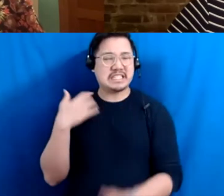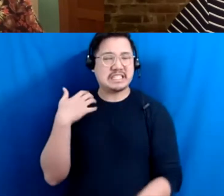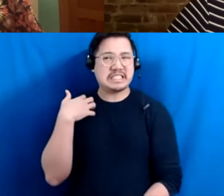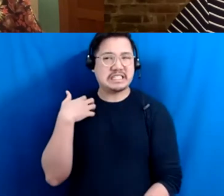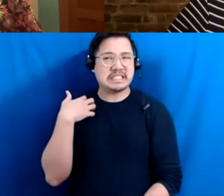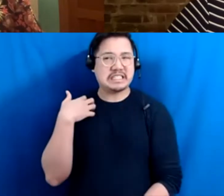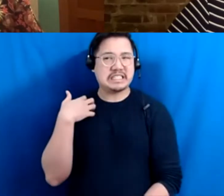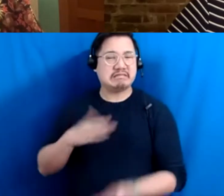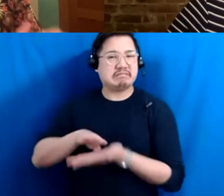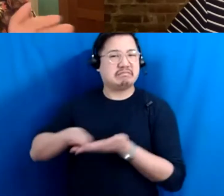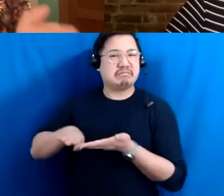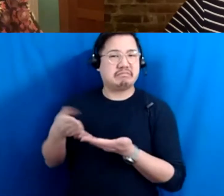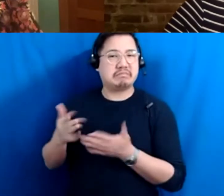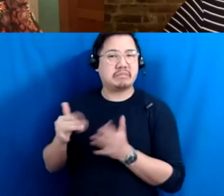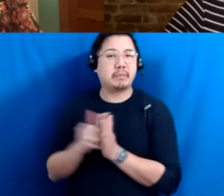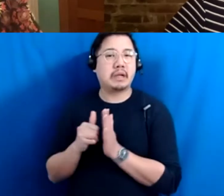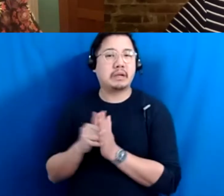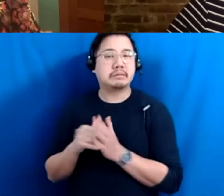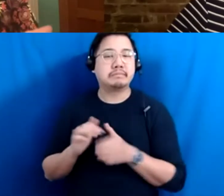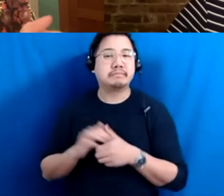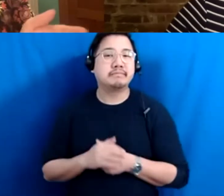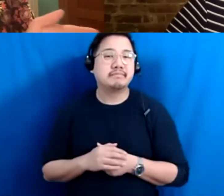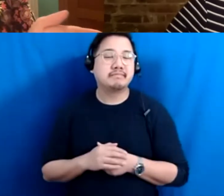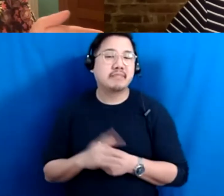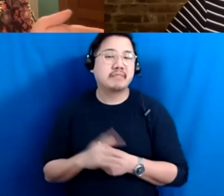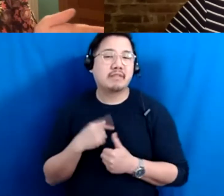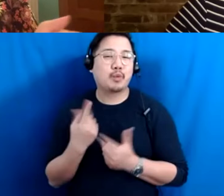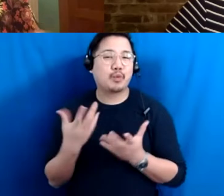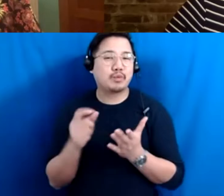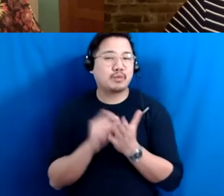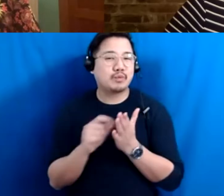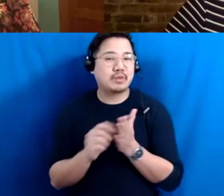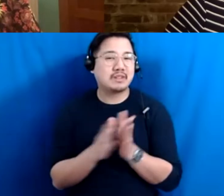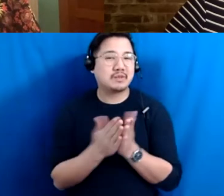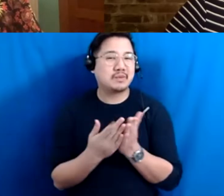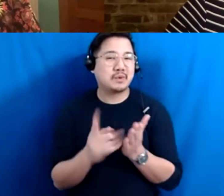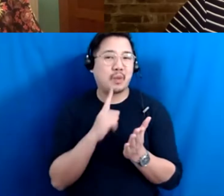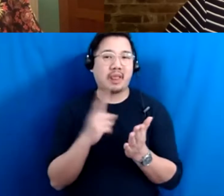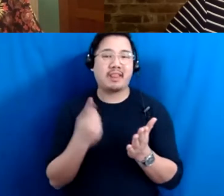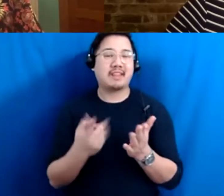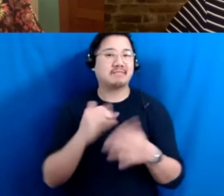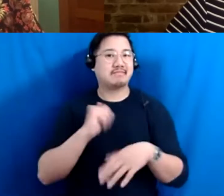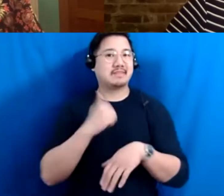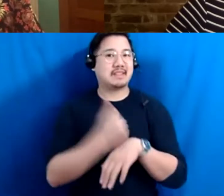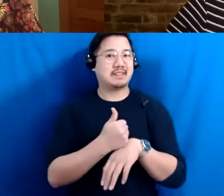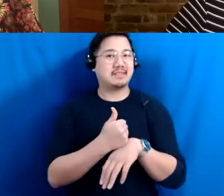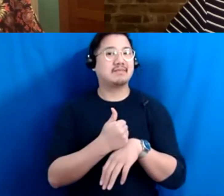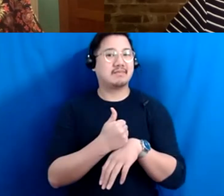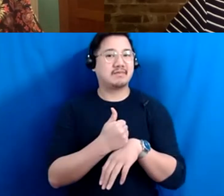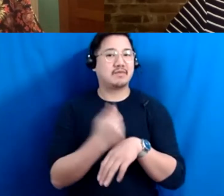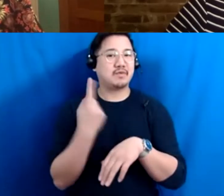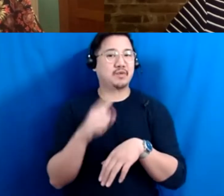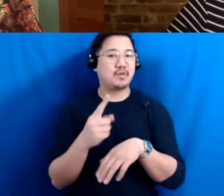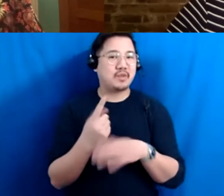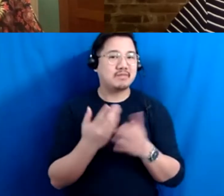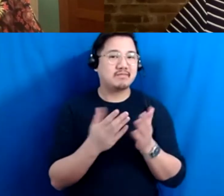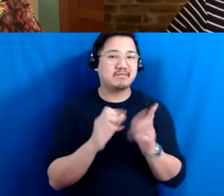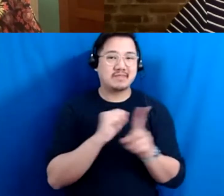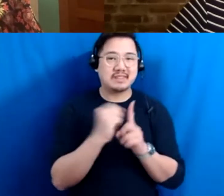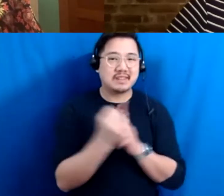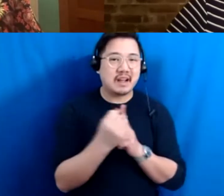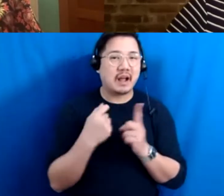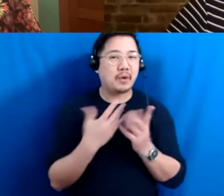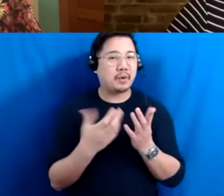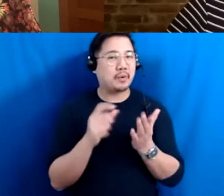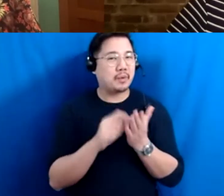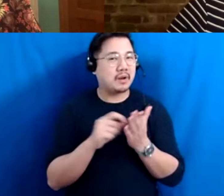a book in which this was the basic setup, and I wanted to write about those characters because